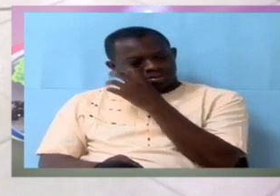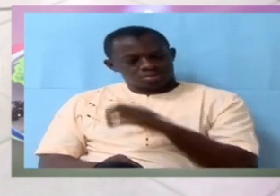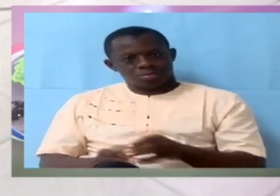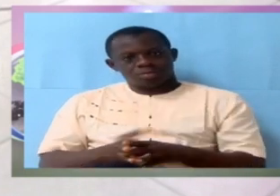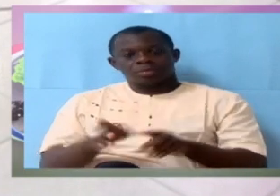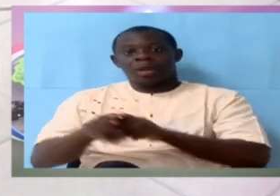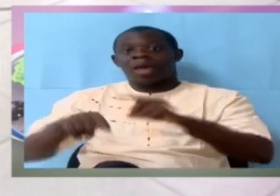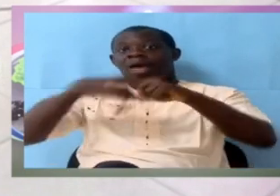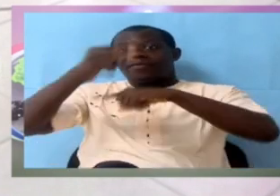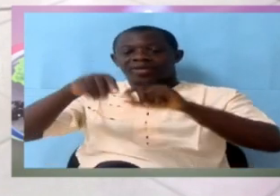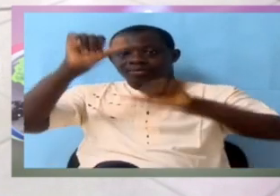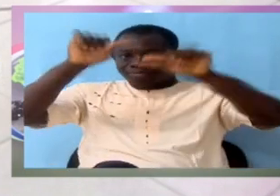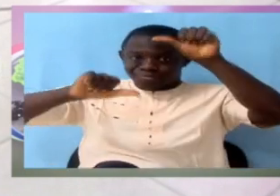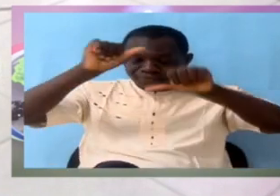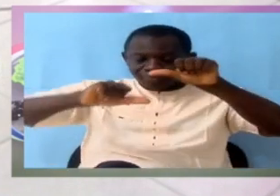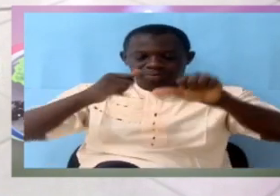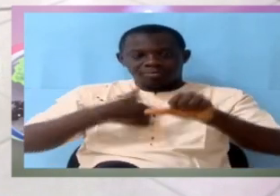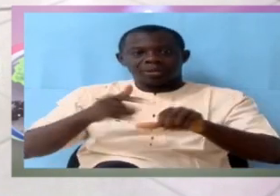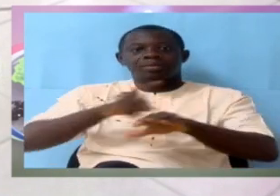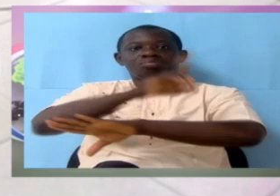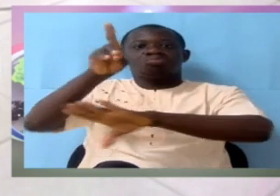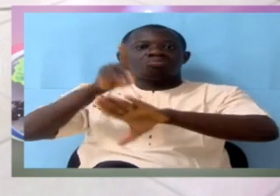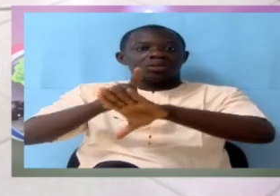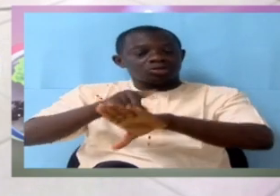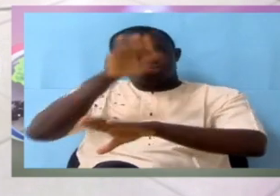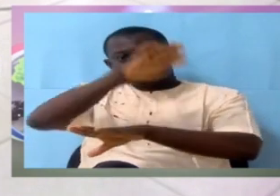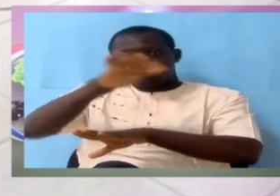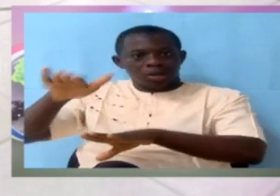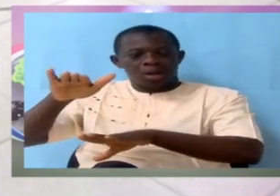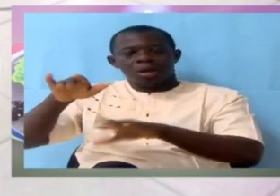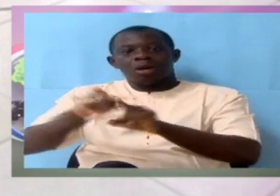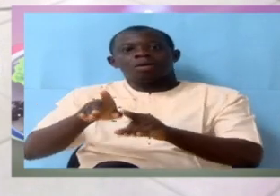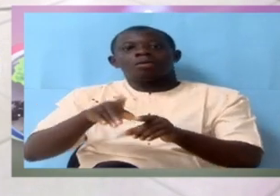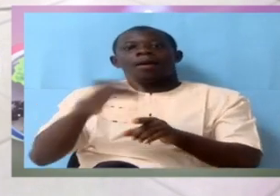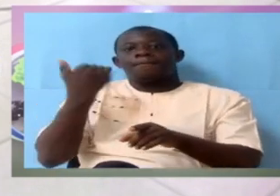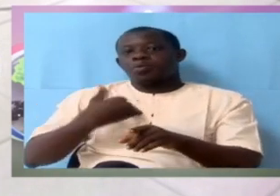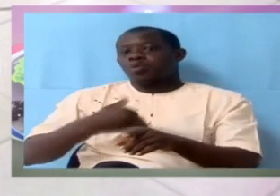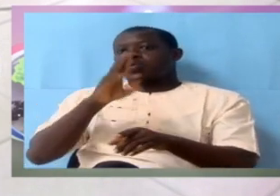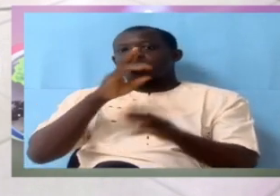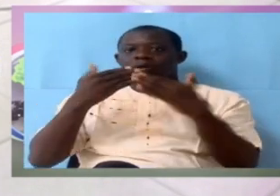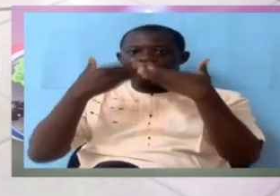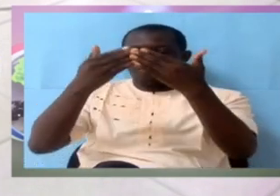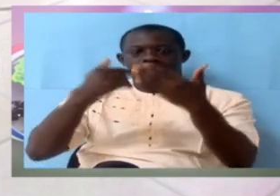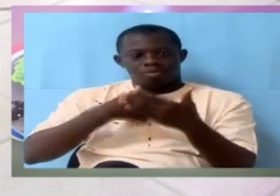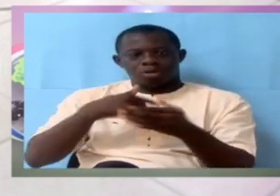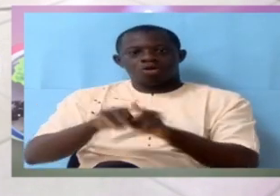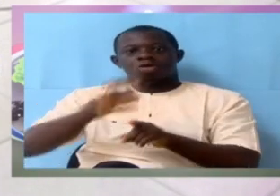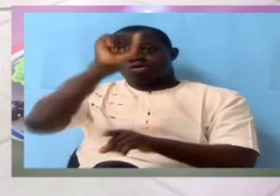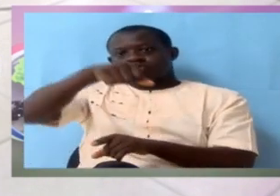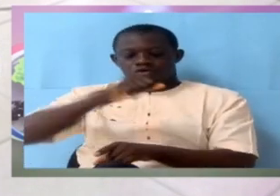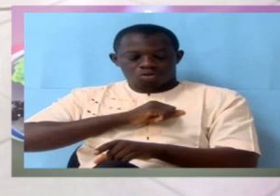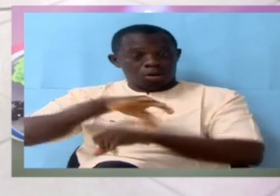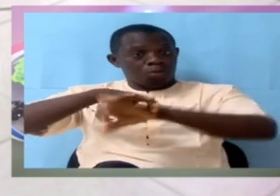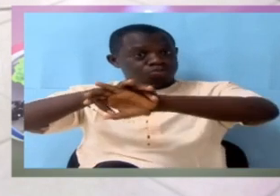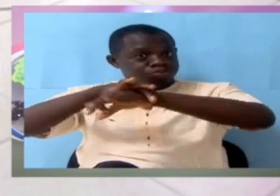Then after they checked me at the children's wing, those are the people who informed me that your bones, the